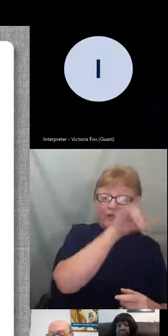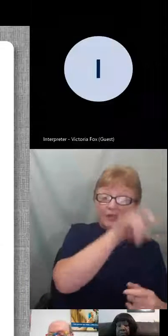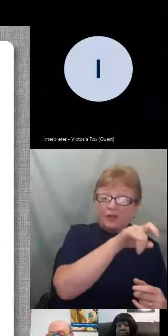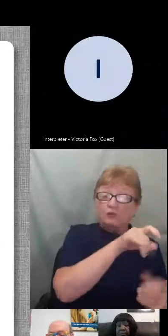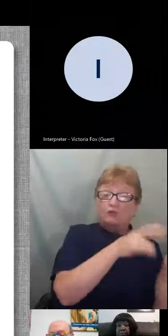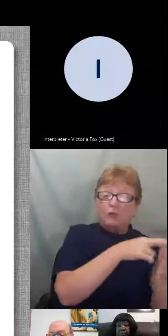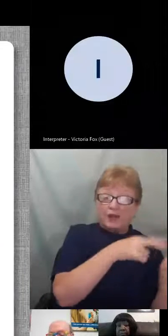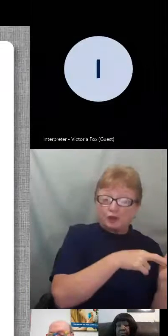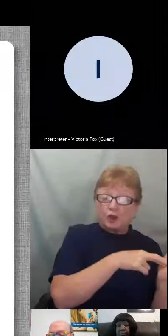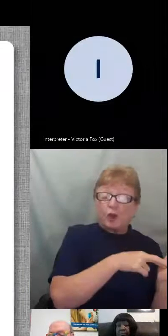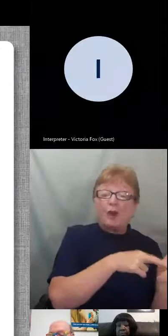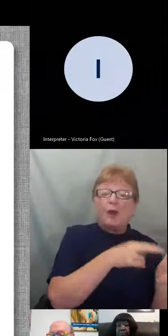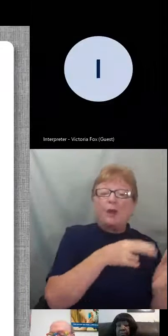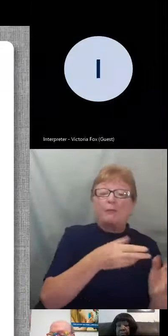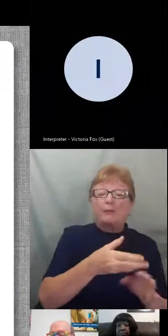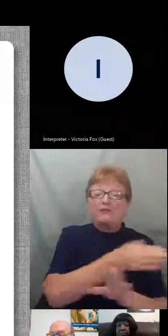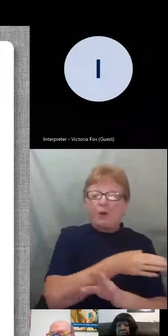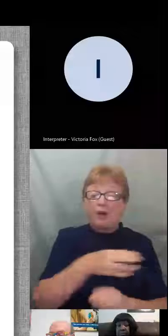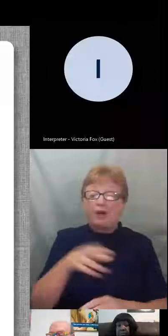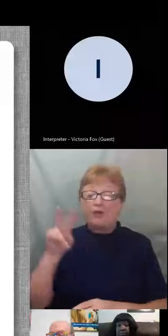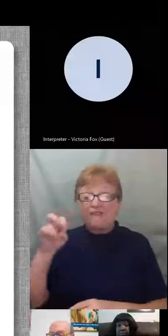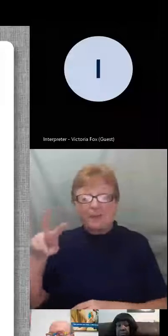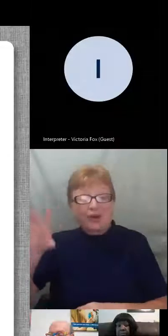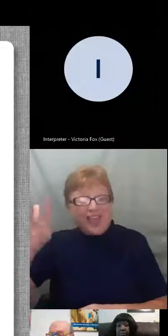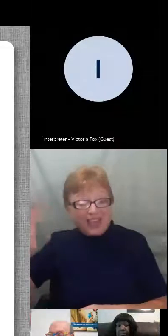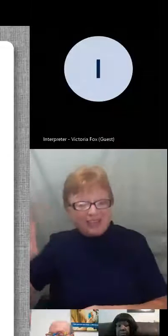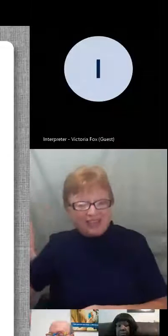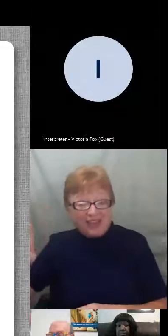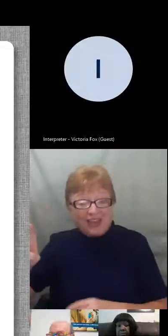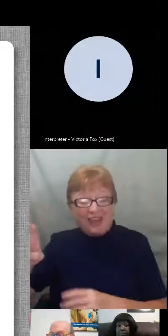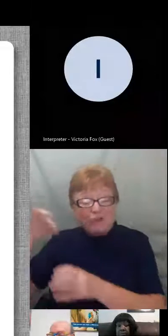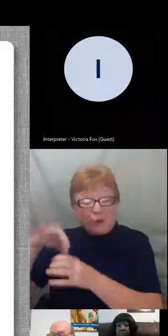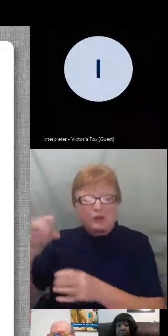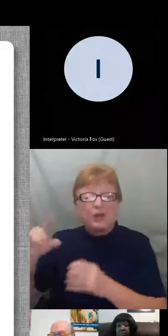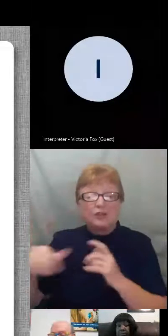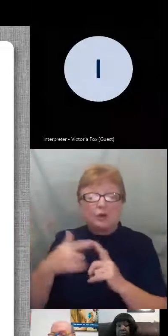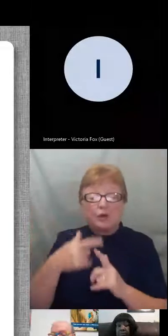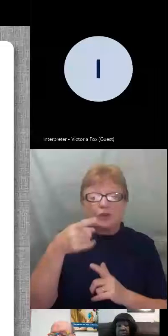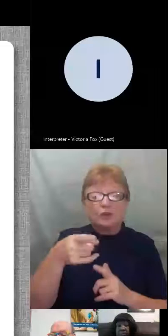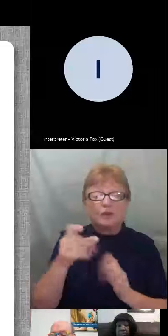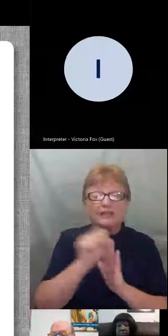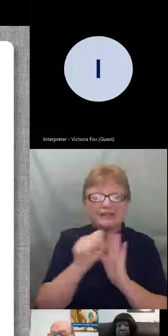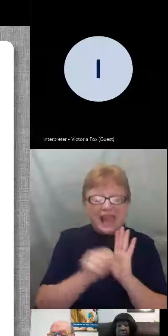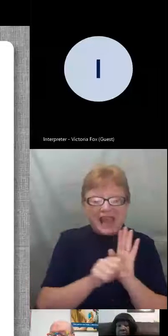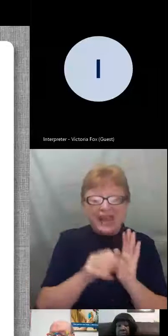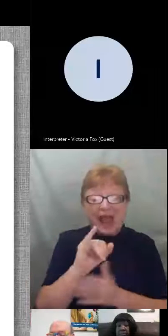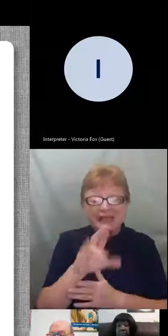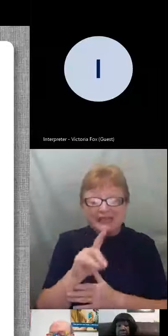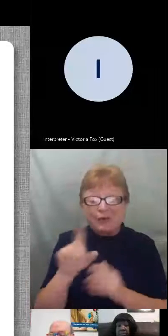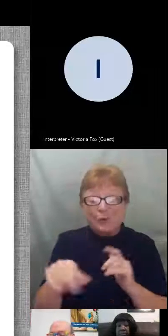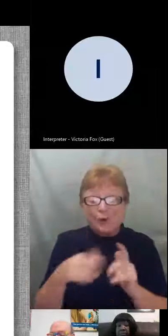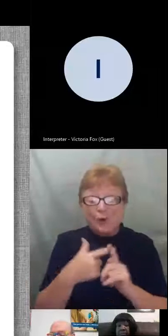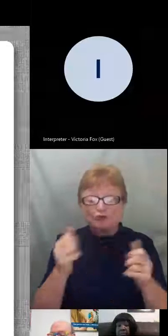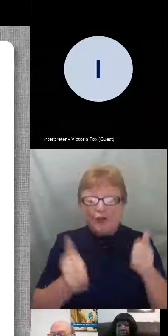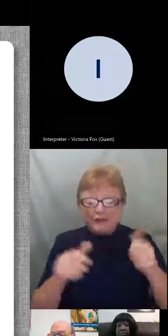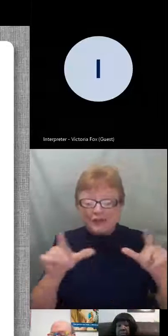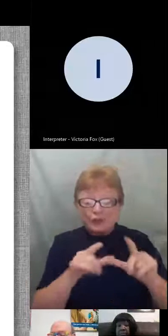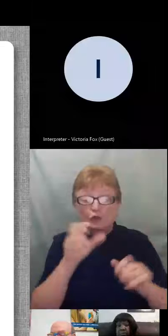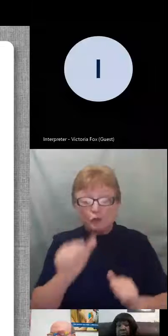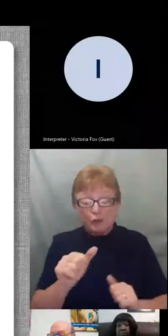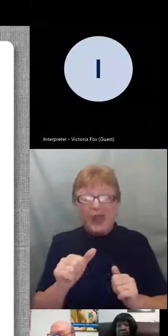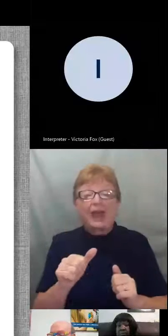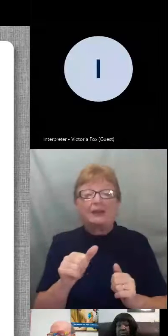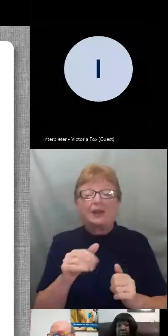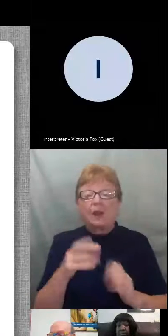8th. However, with proof of residency, like your state ID or driver's license, you can always register in person at your